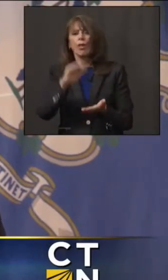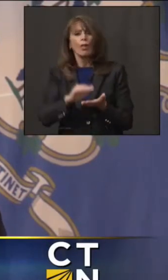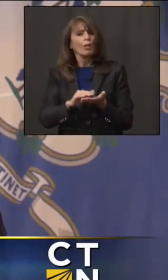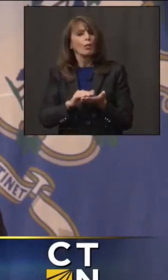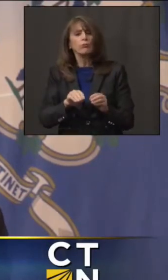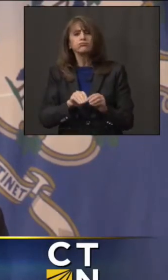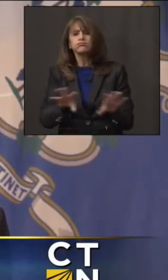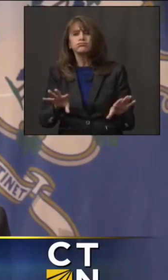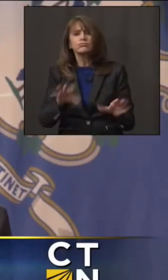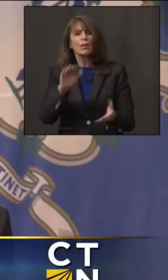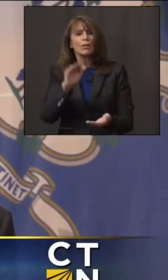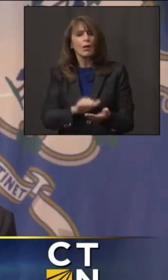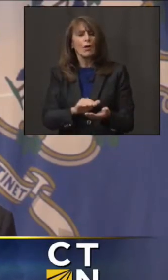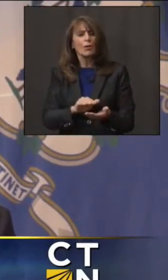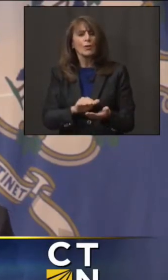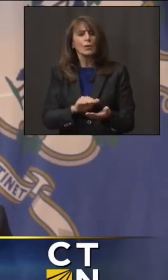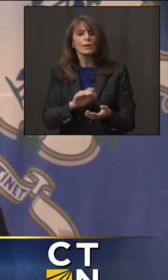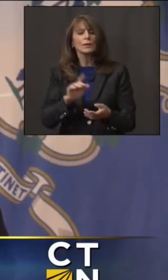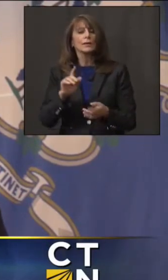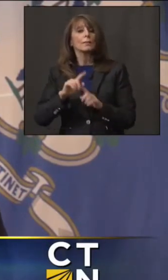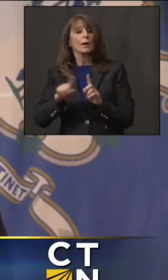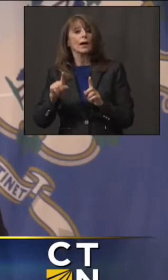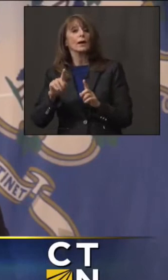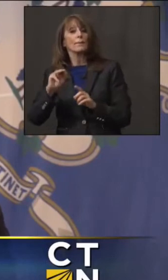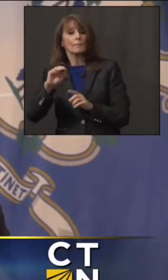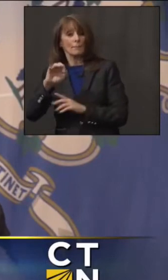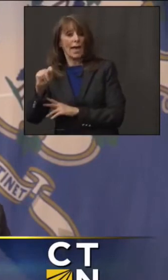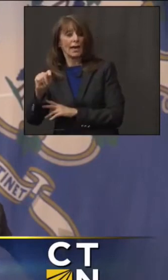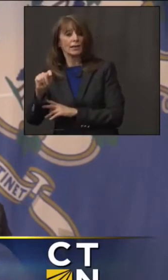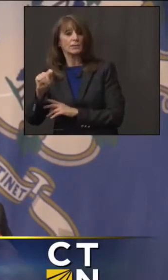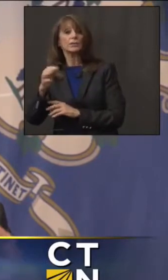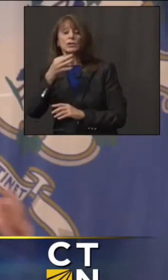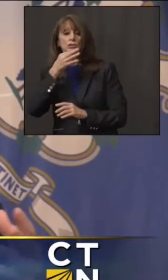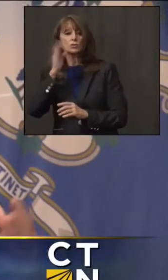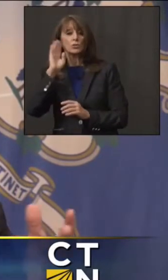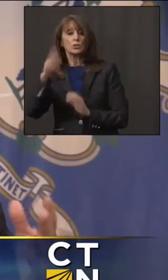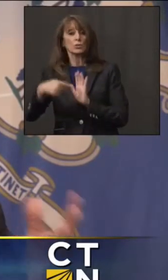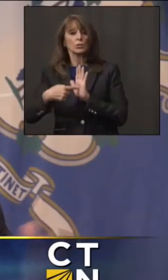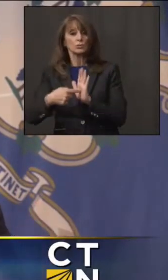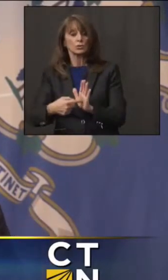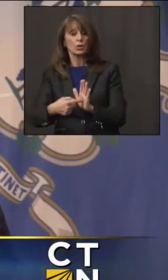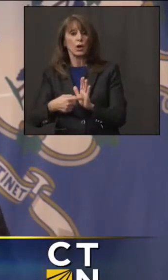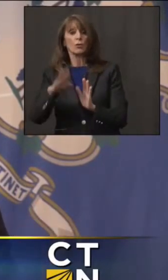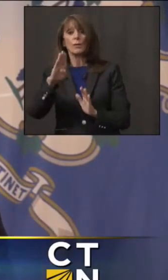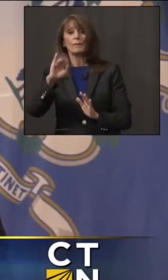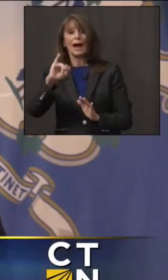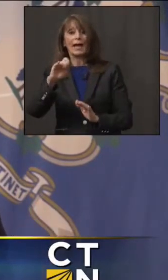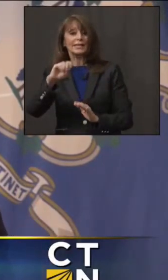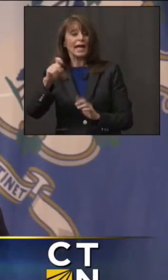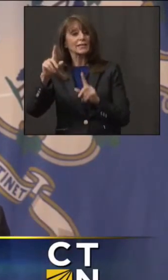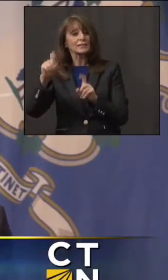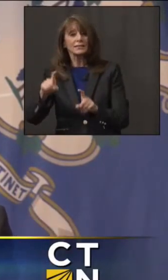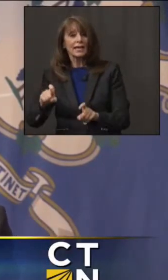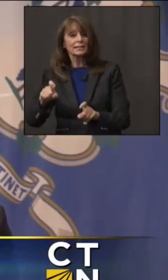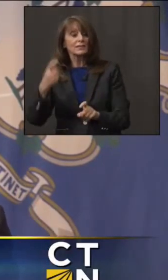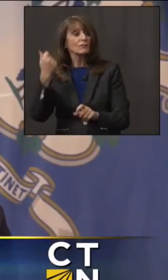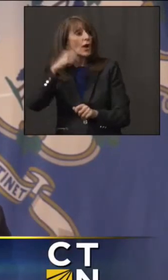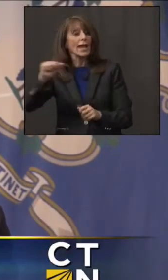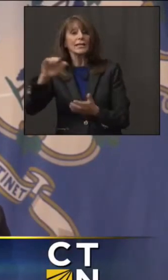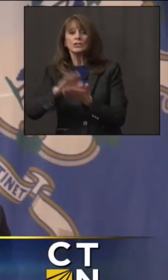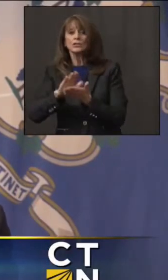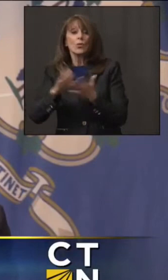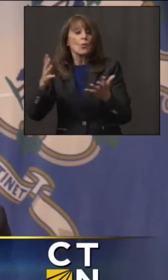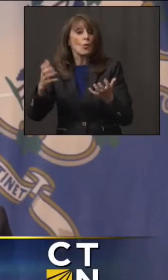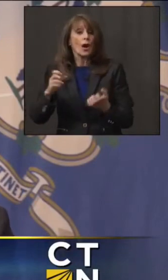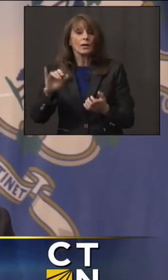greater community. But as you point out, Matt, we are going to be rolling out more and more of the Binax testing to any of the schools that want it,